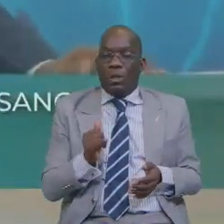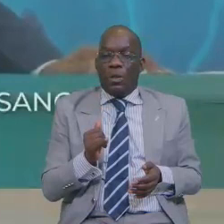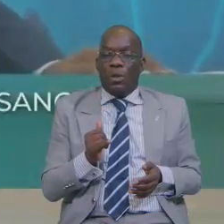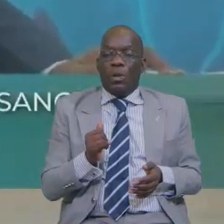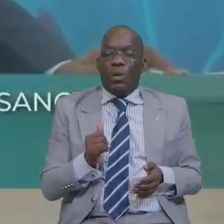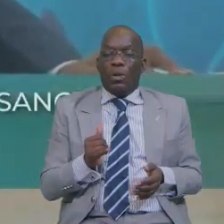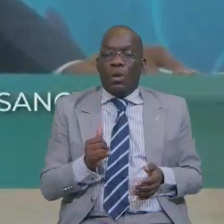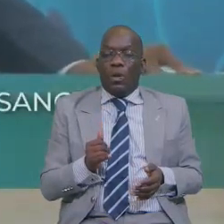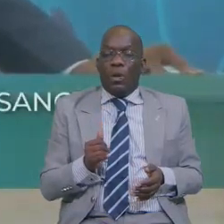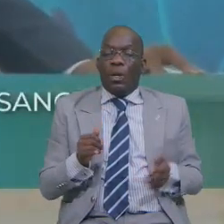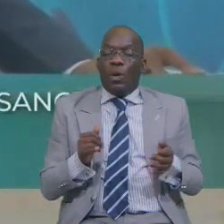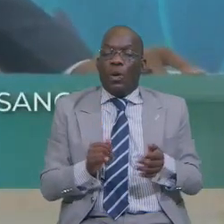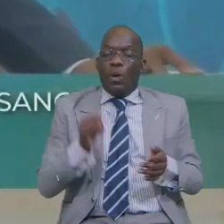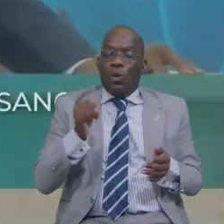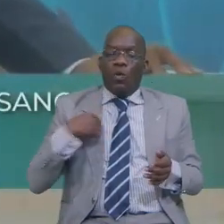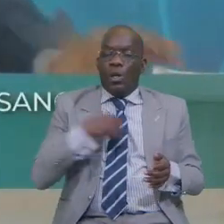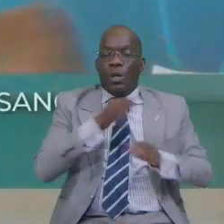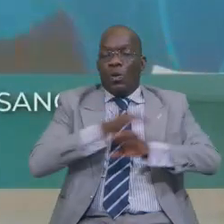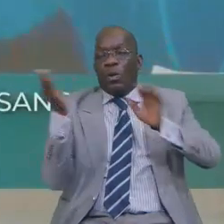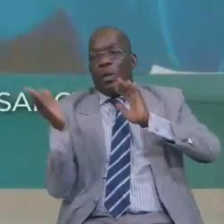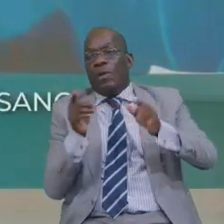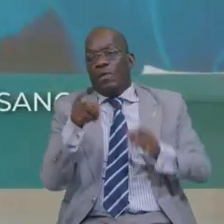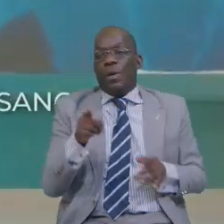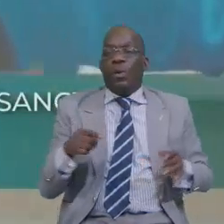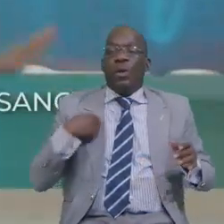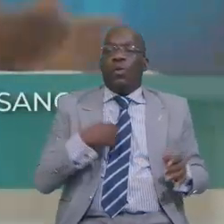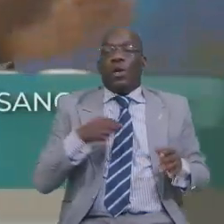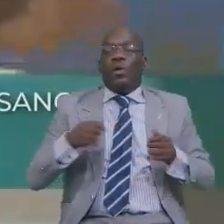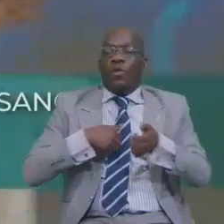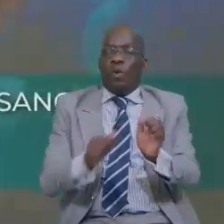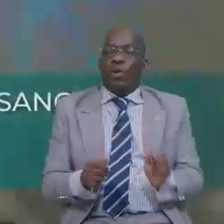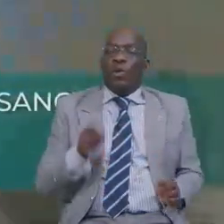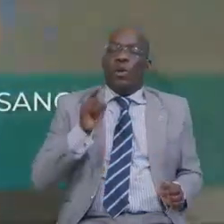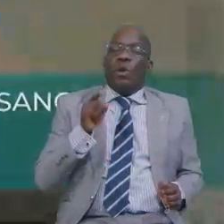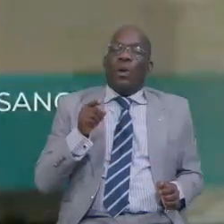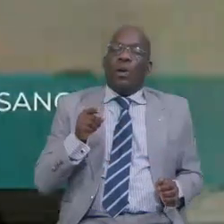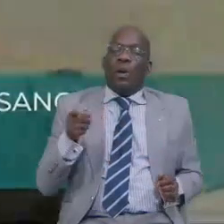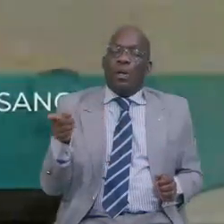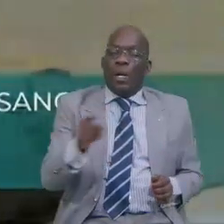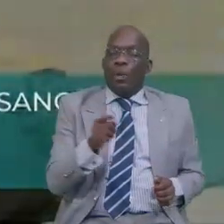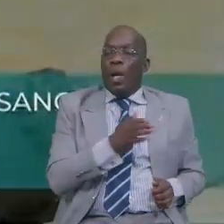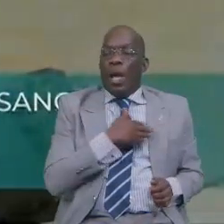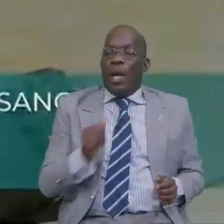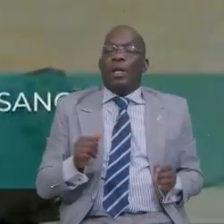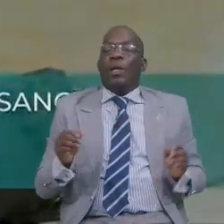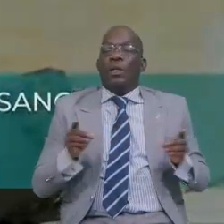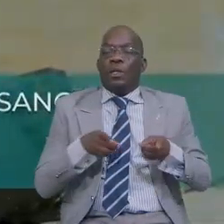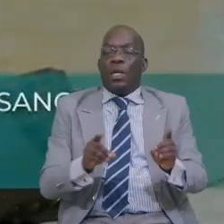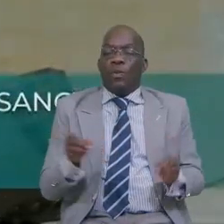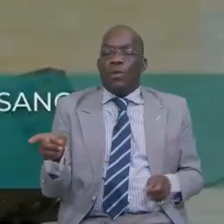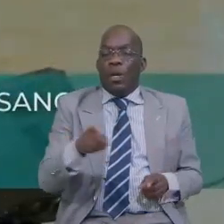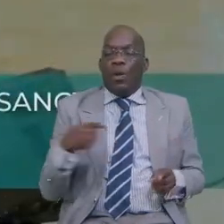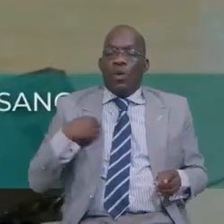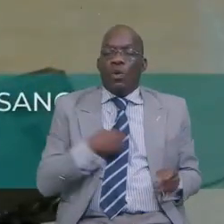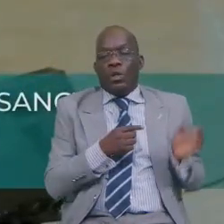up. That's why we do discipleship. And now we bring them, we show them the way, we show them the light,